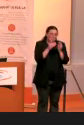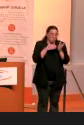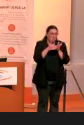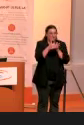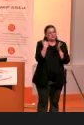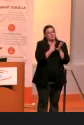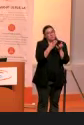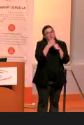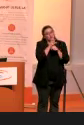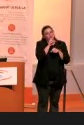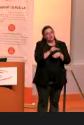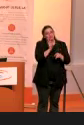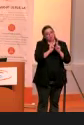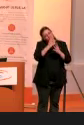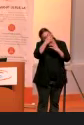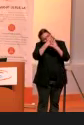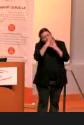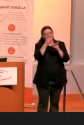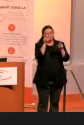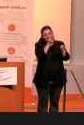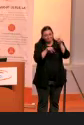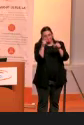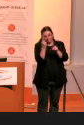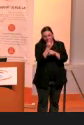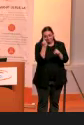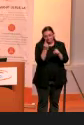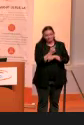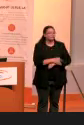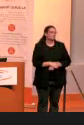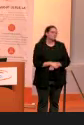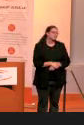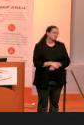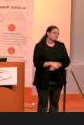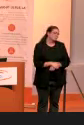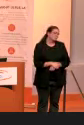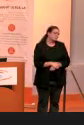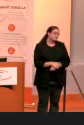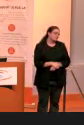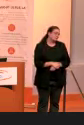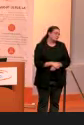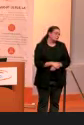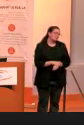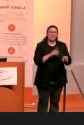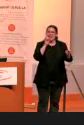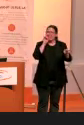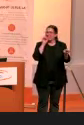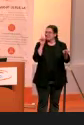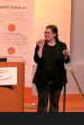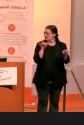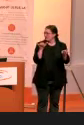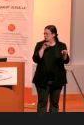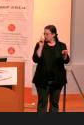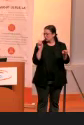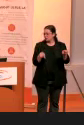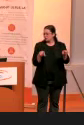treated appropriately and screened appropriately. I think this one might go with similar to the previous question. Do you recommend